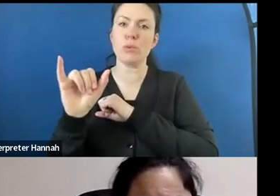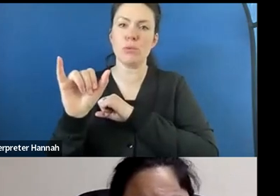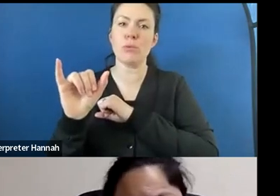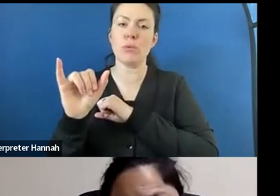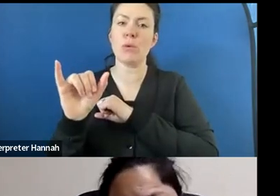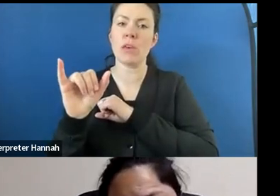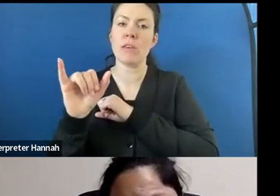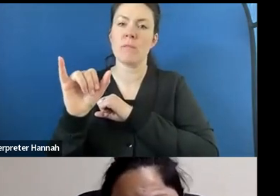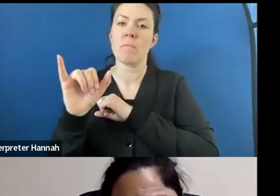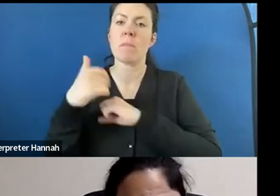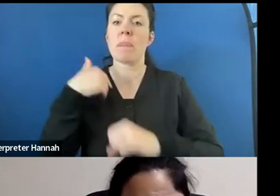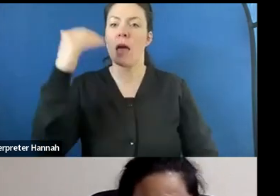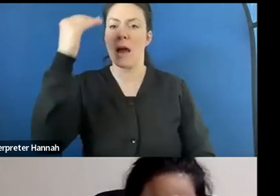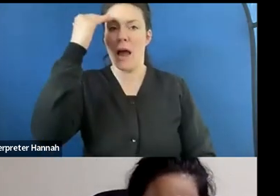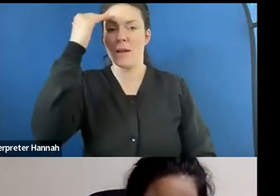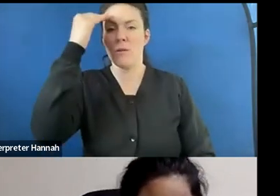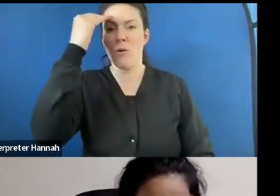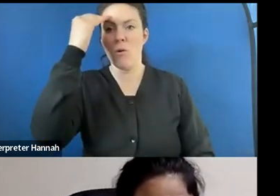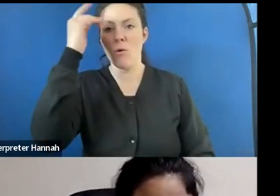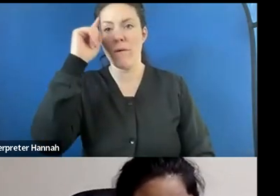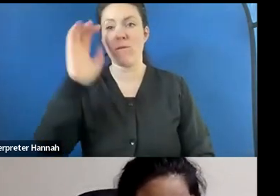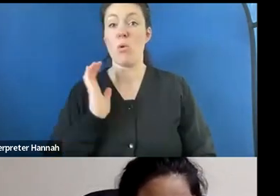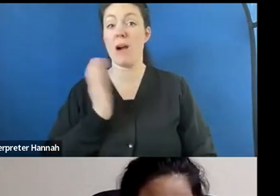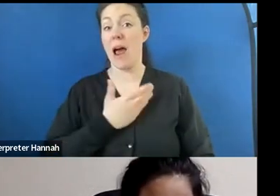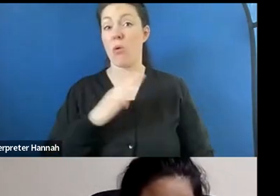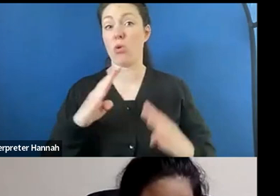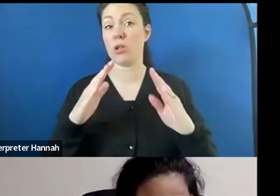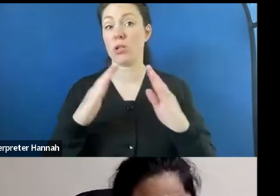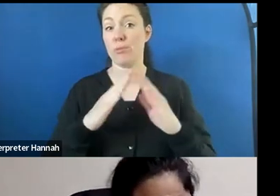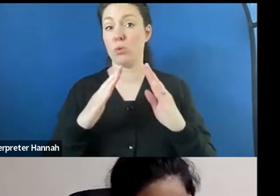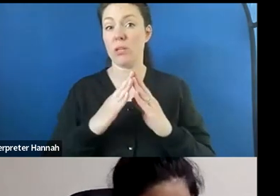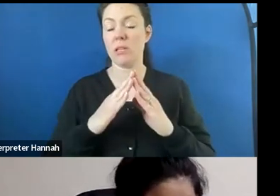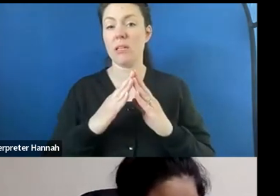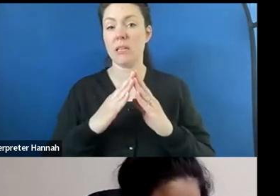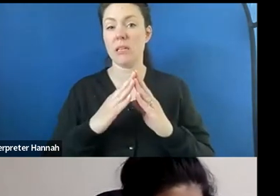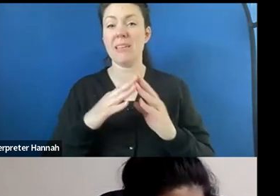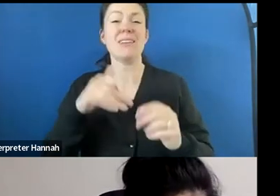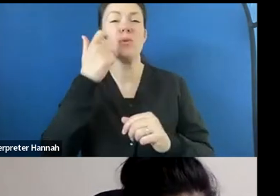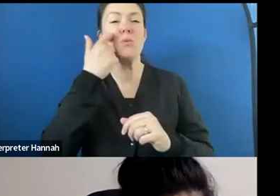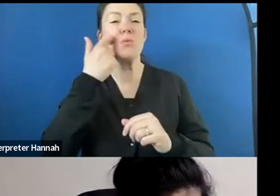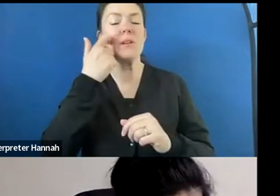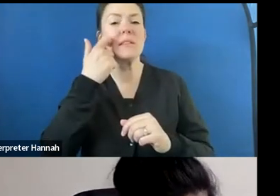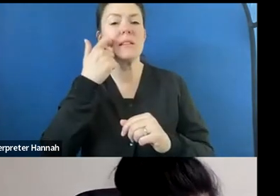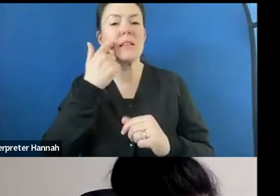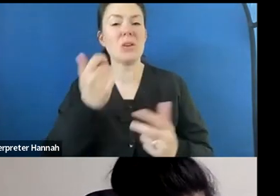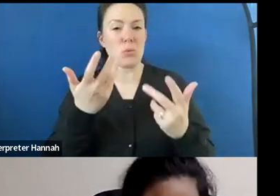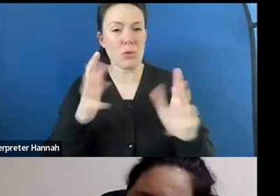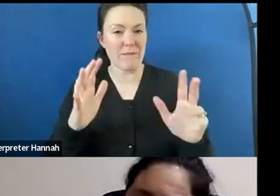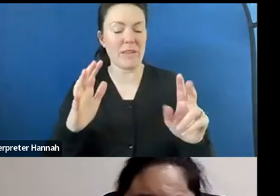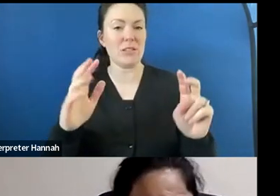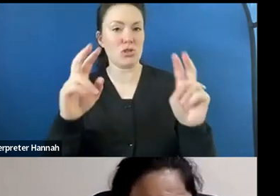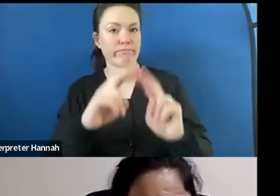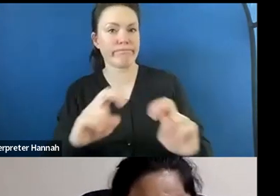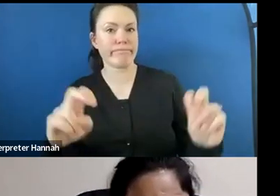And I know for our community, we recently completed an